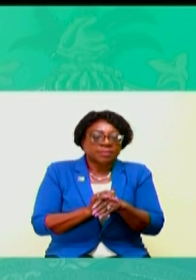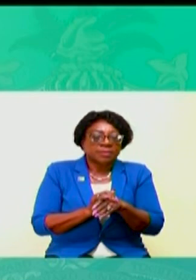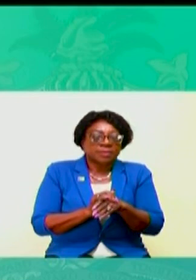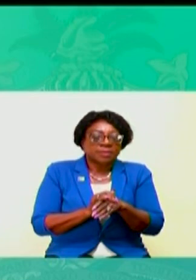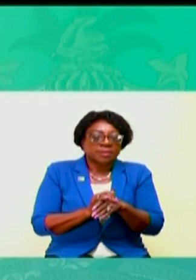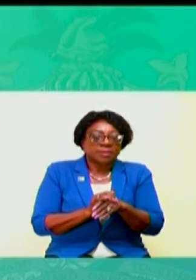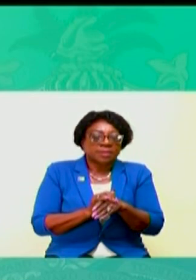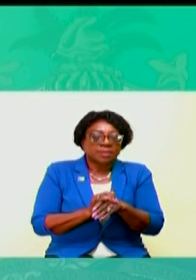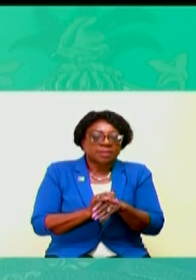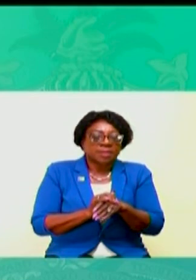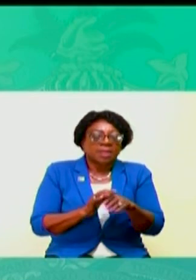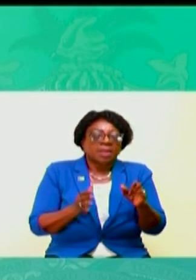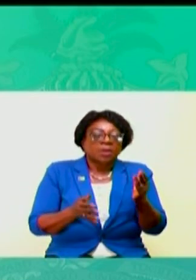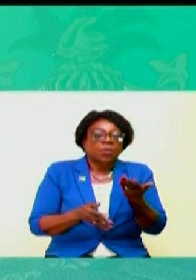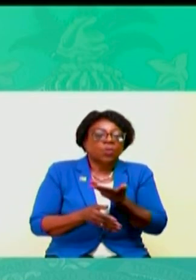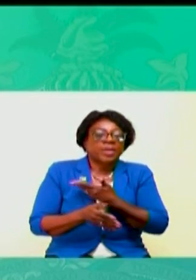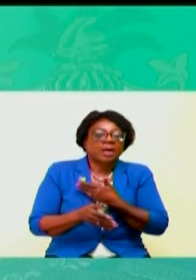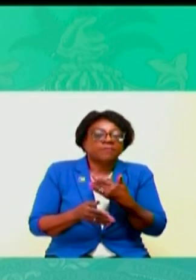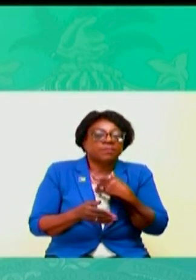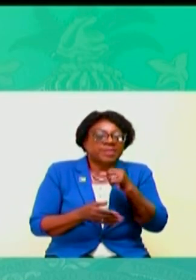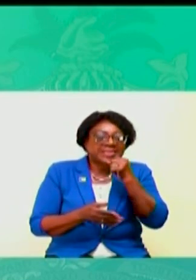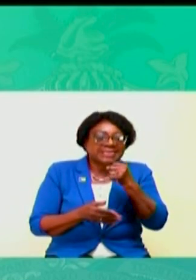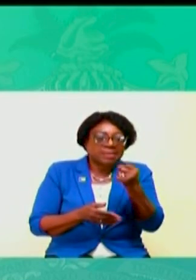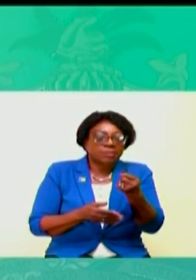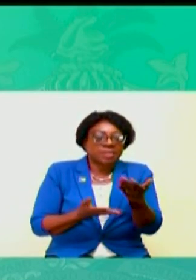And damage, we have to be serious here.